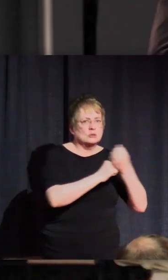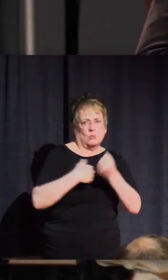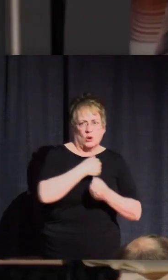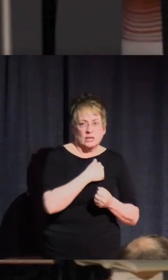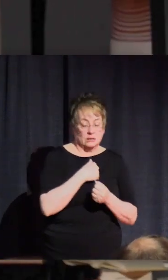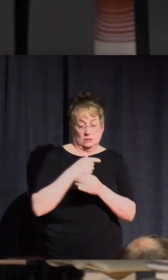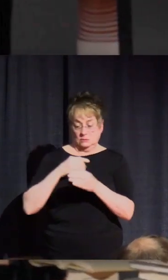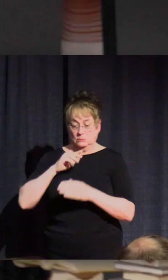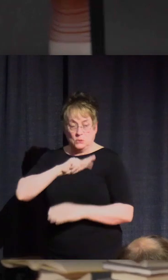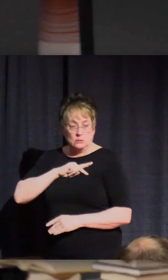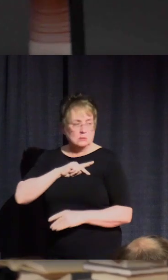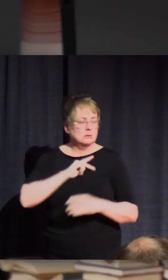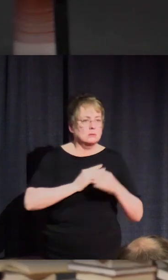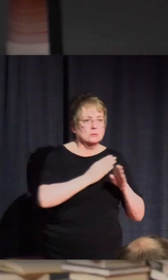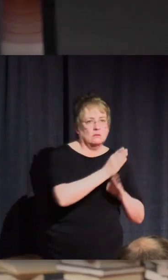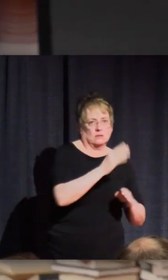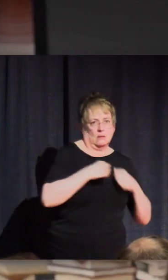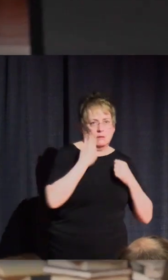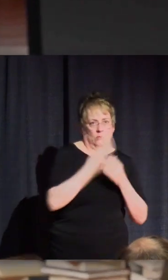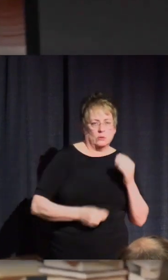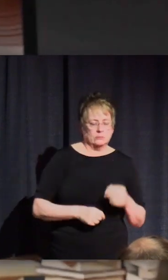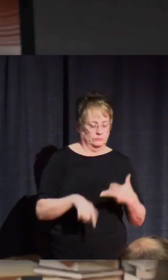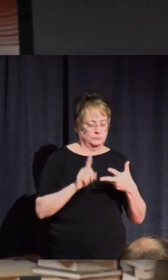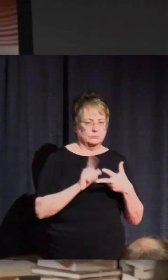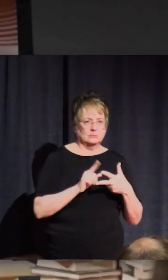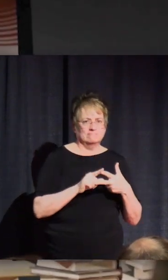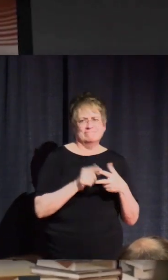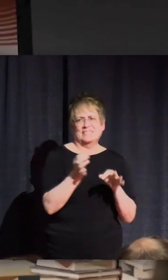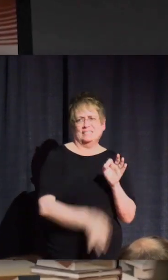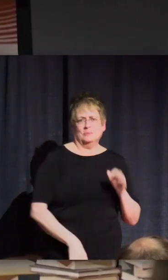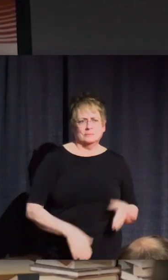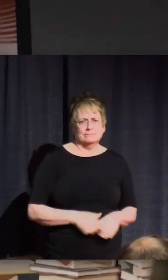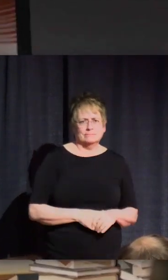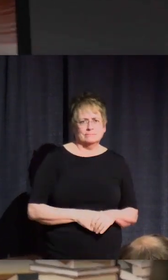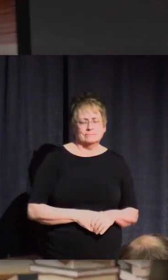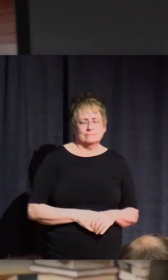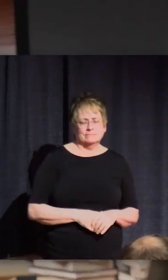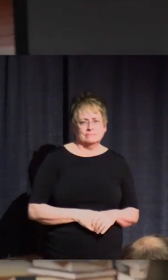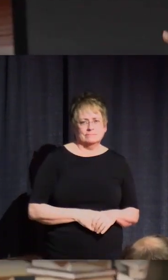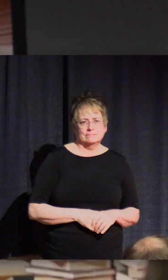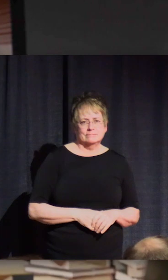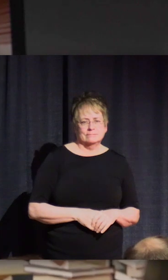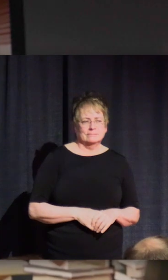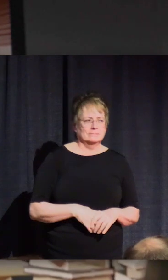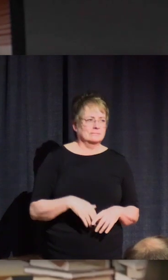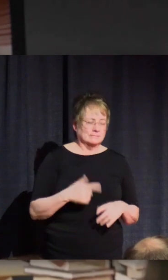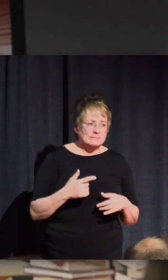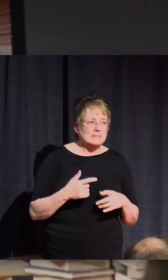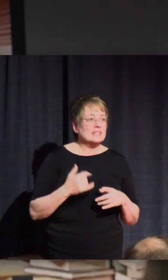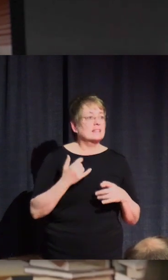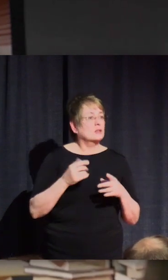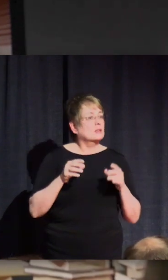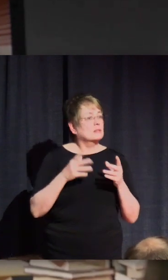well as our professional lives. Reason number two, it's simple. And it deepens through